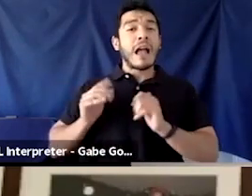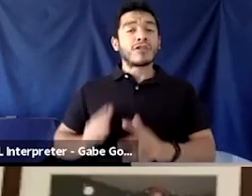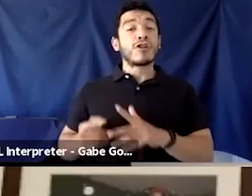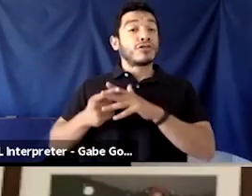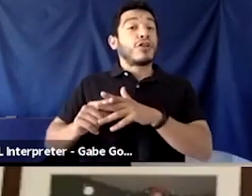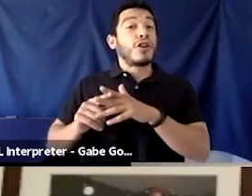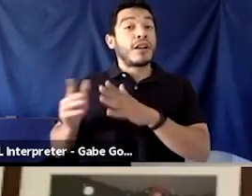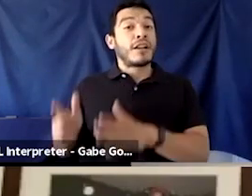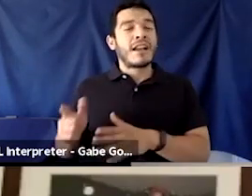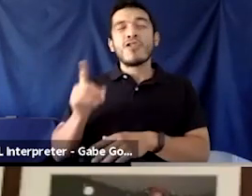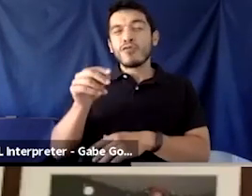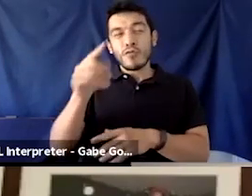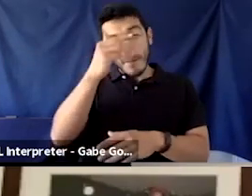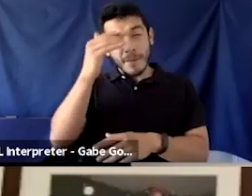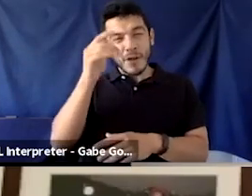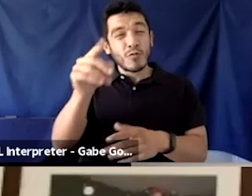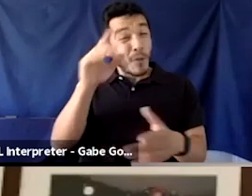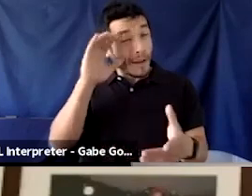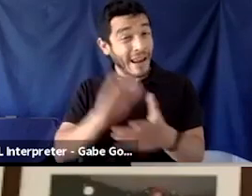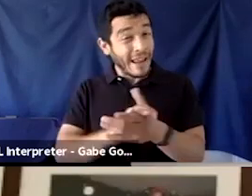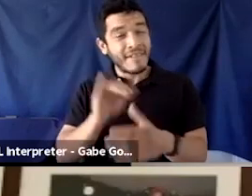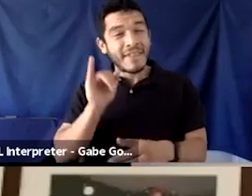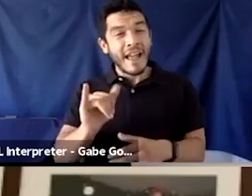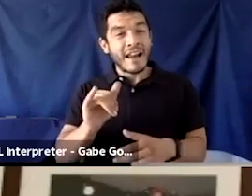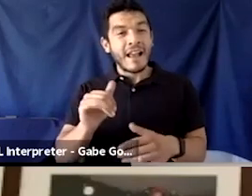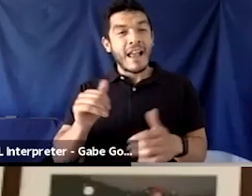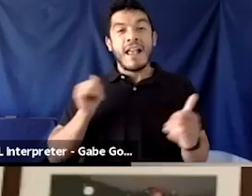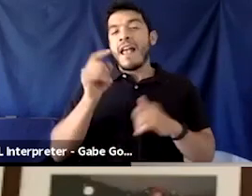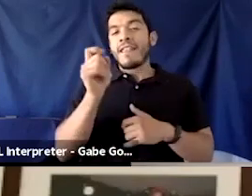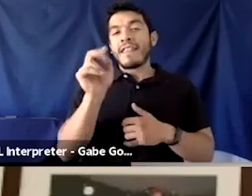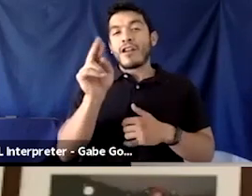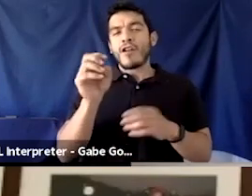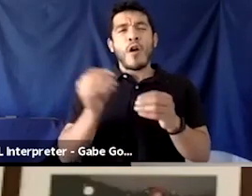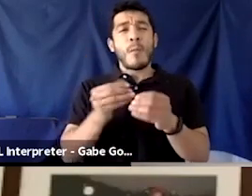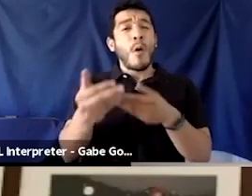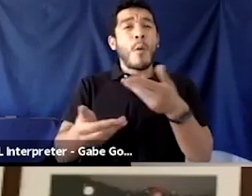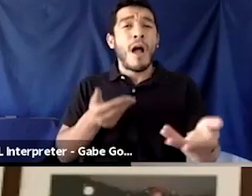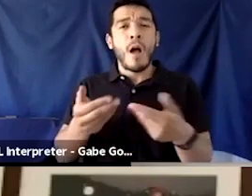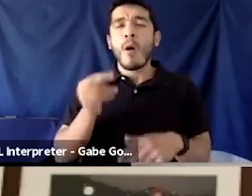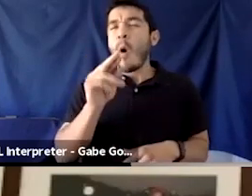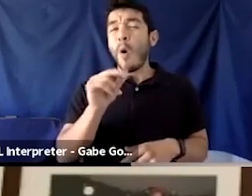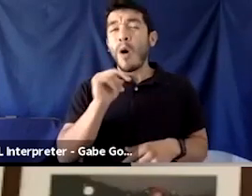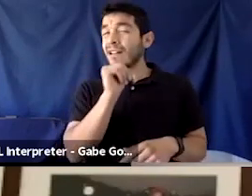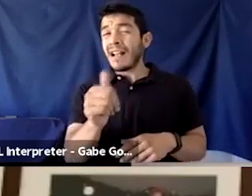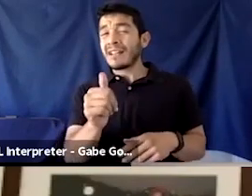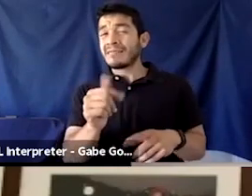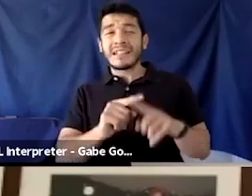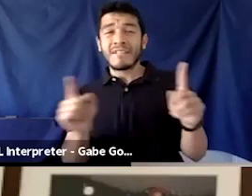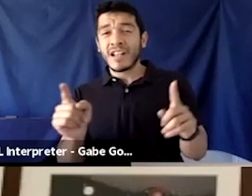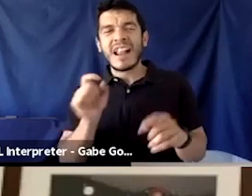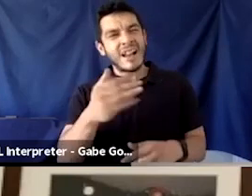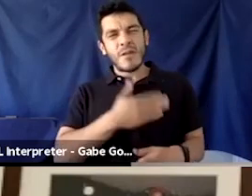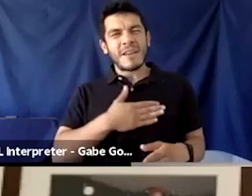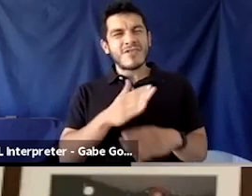you started in theater, is theater more welcoming? Does it not matter anymore? So if you could please share with us your journey